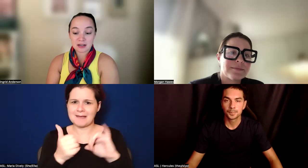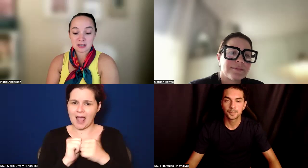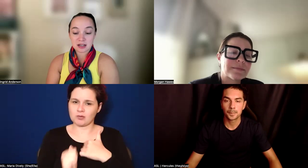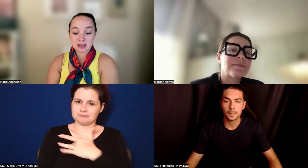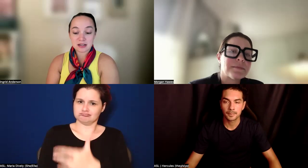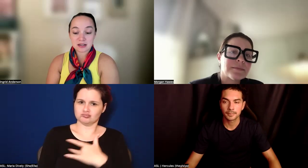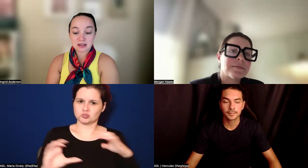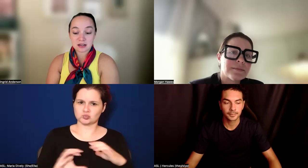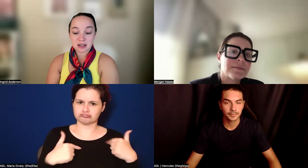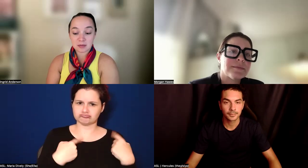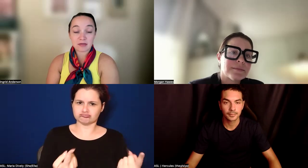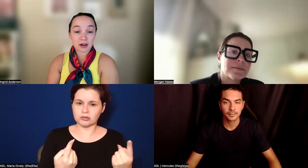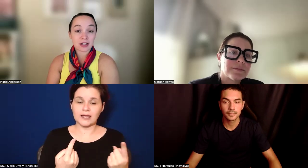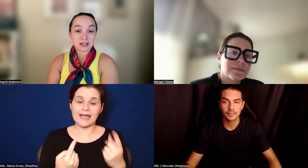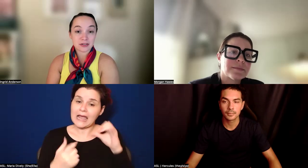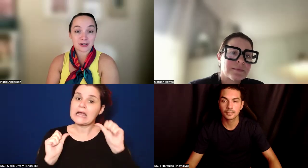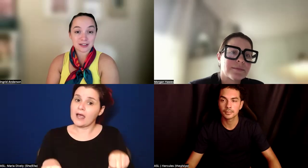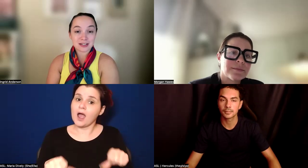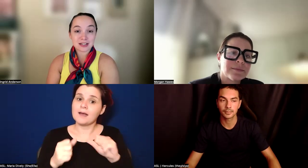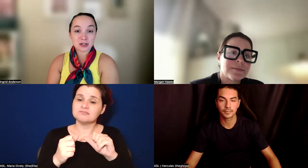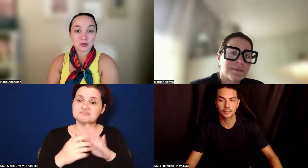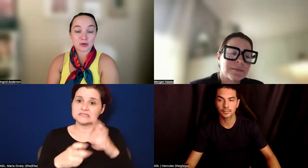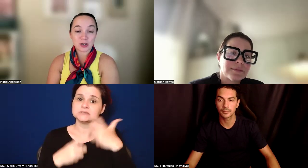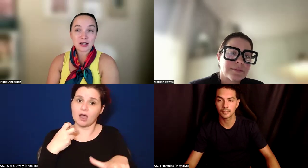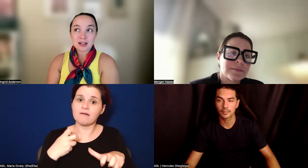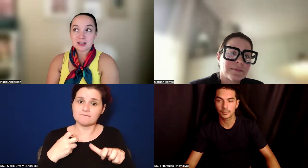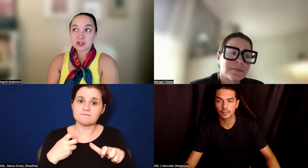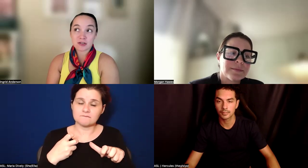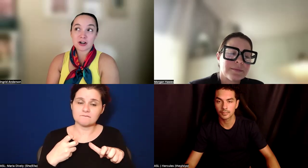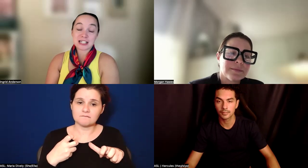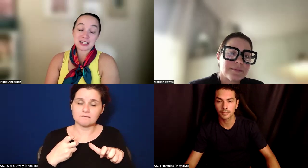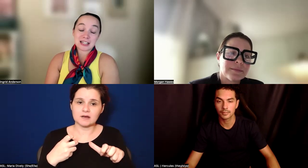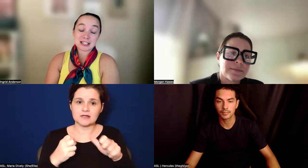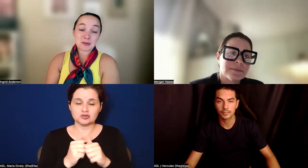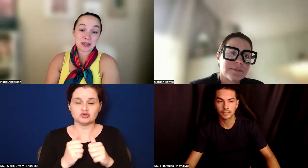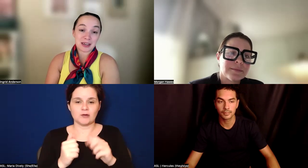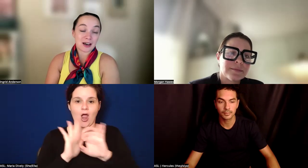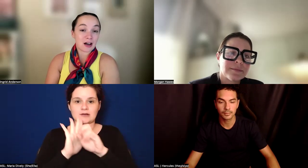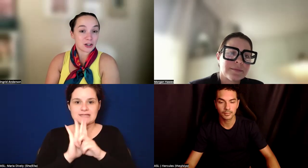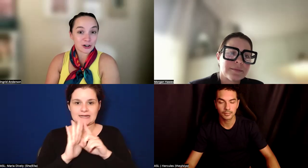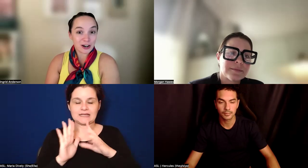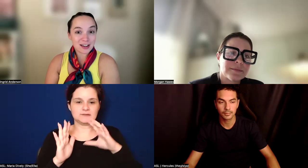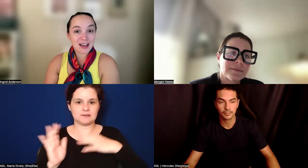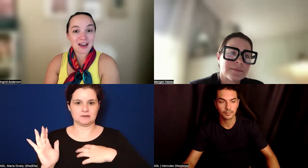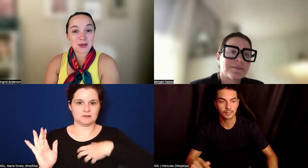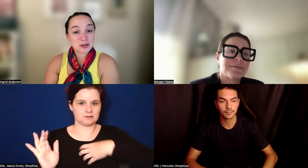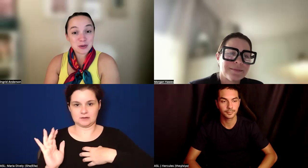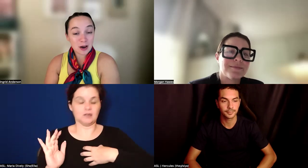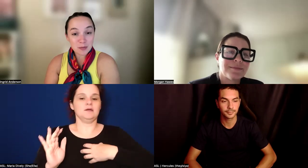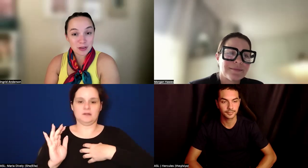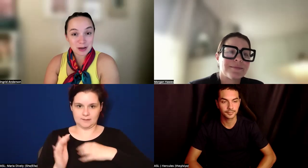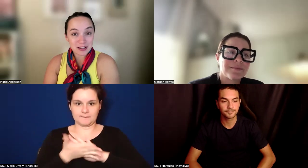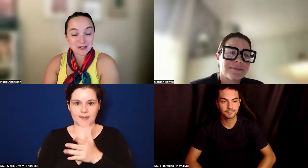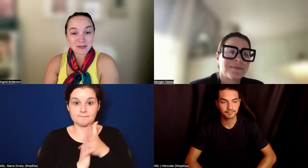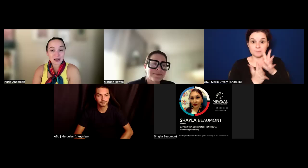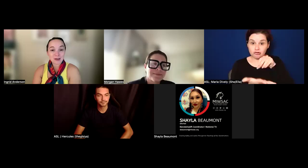and it is, it can be very difficult to shift our identity to being a learner because you have